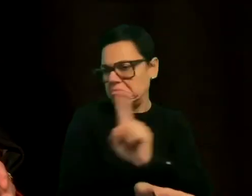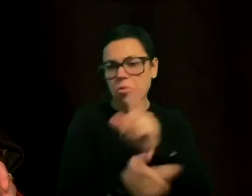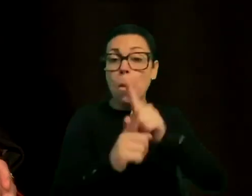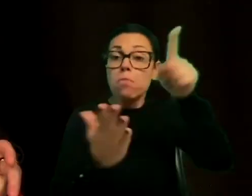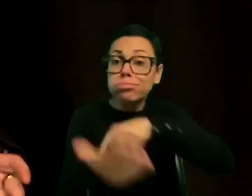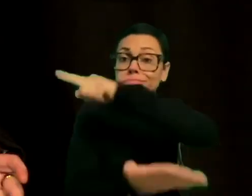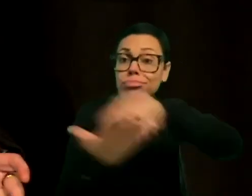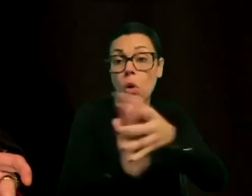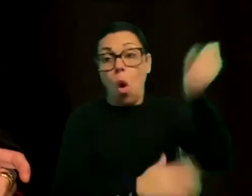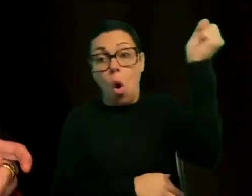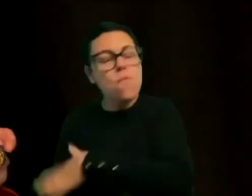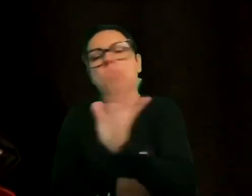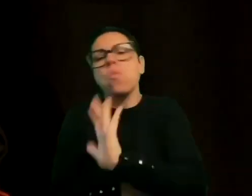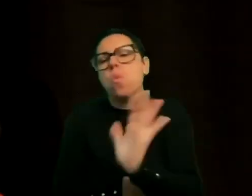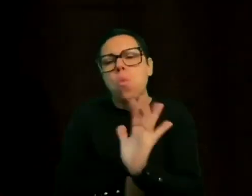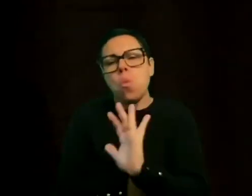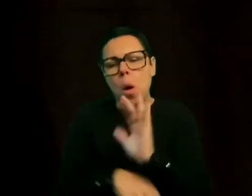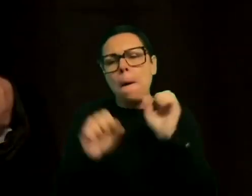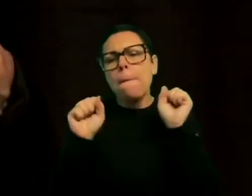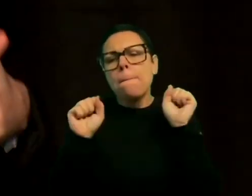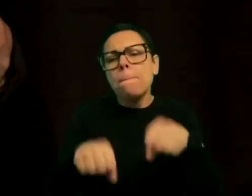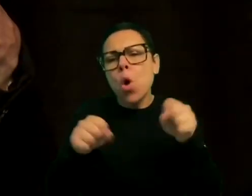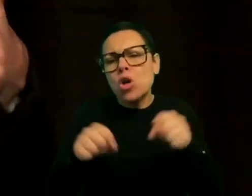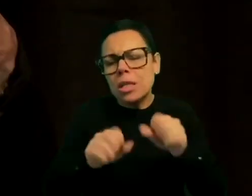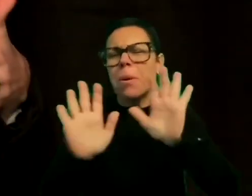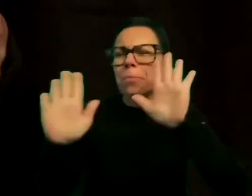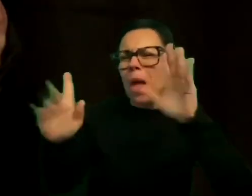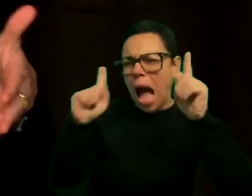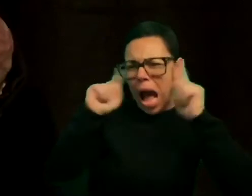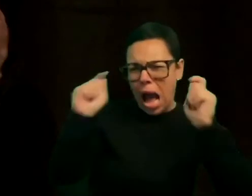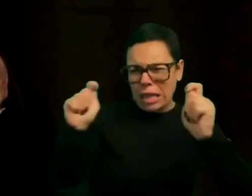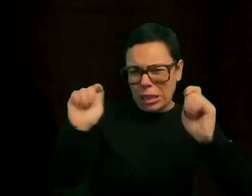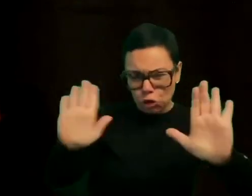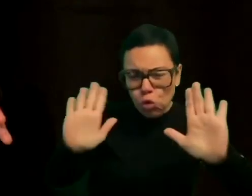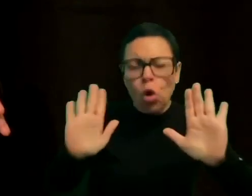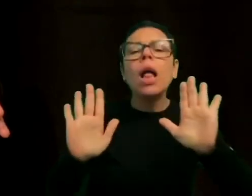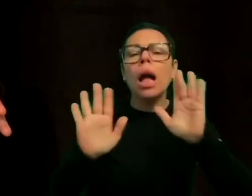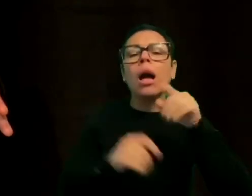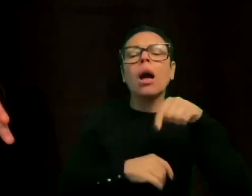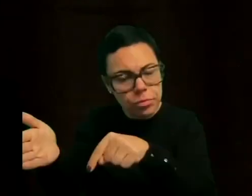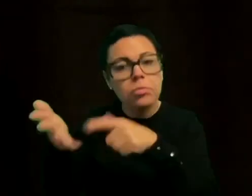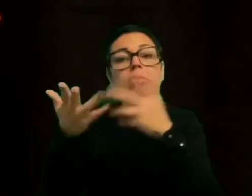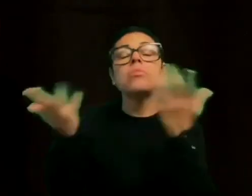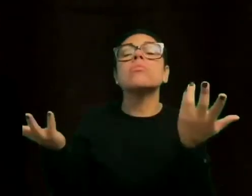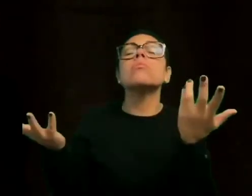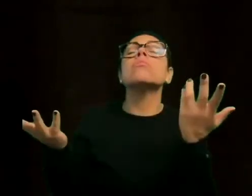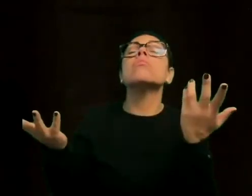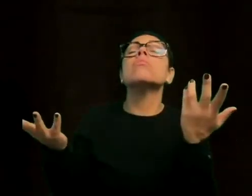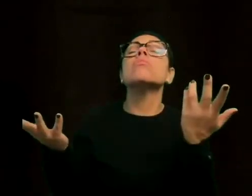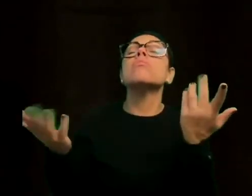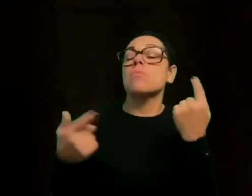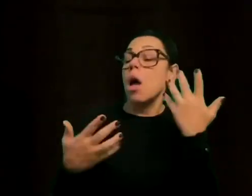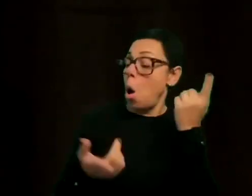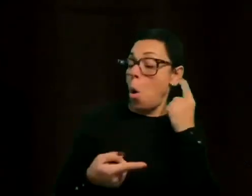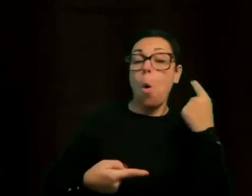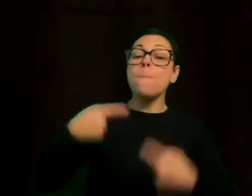however, that GRPP, we need to look at gender equality issues in procurement. Would be detrimental to